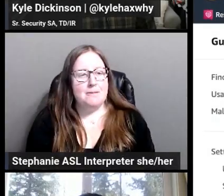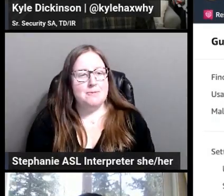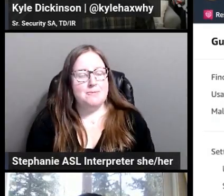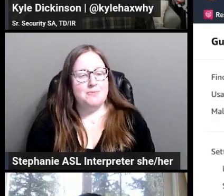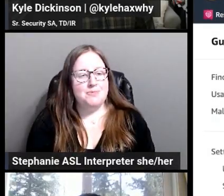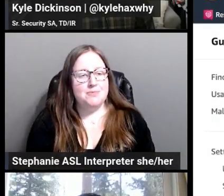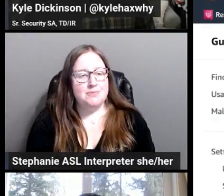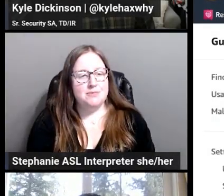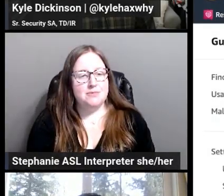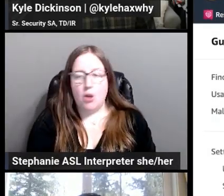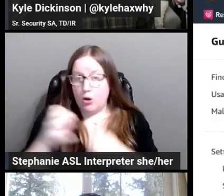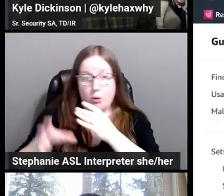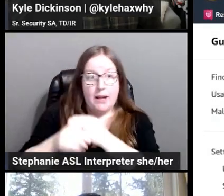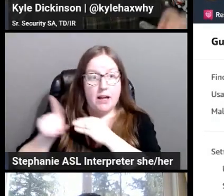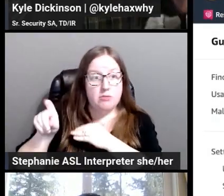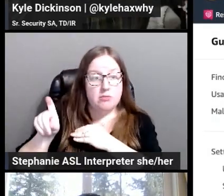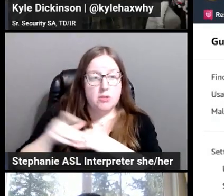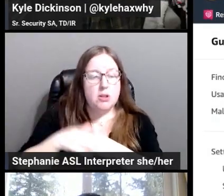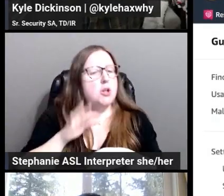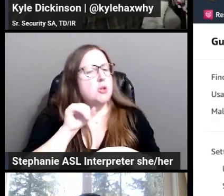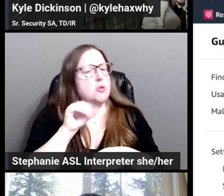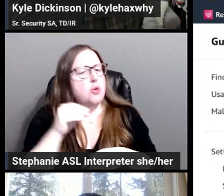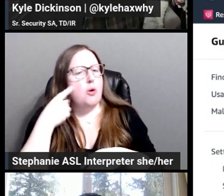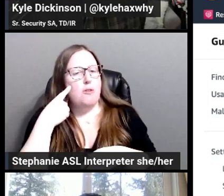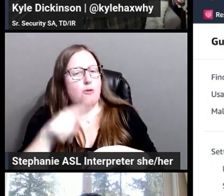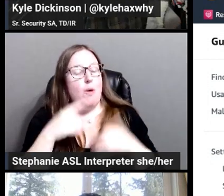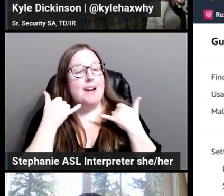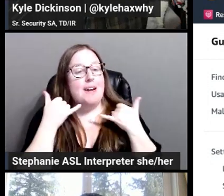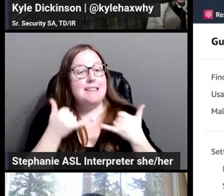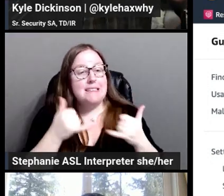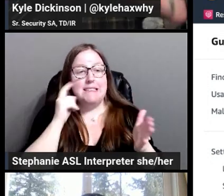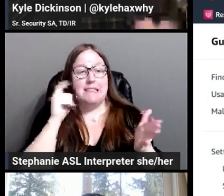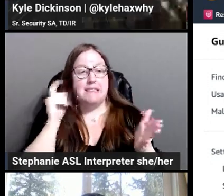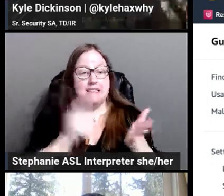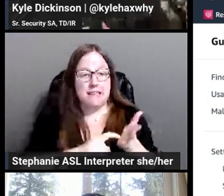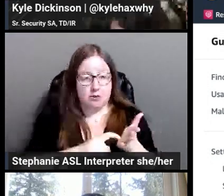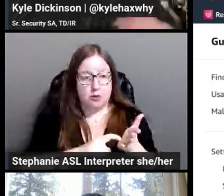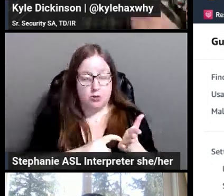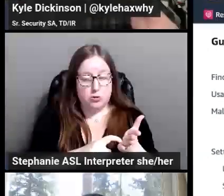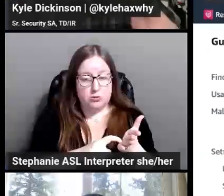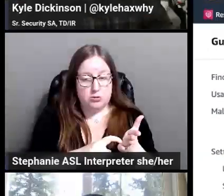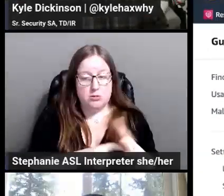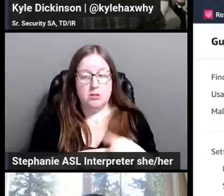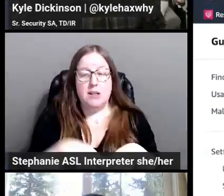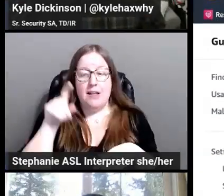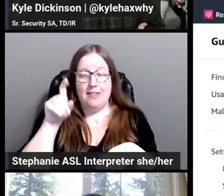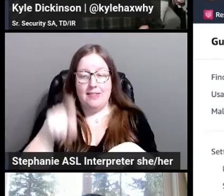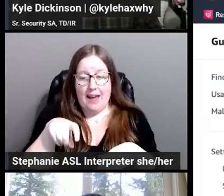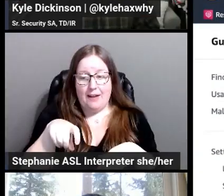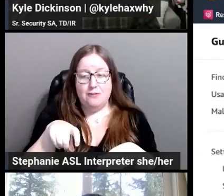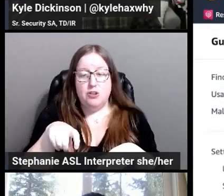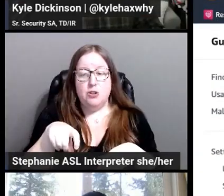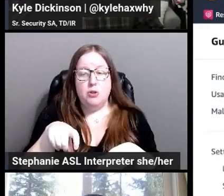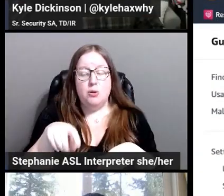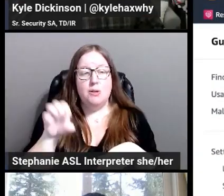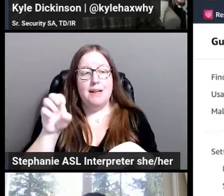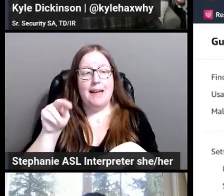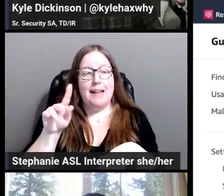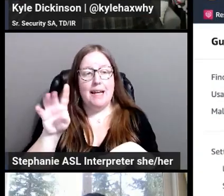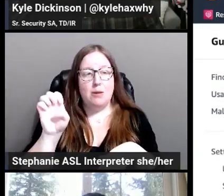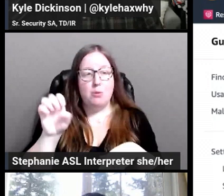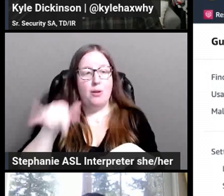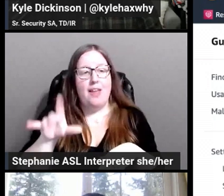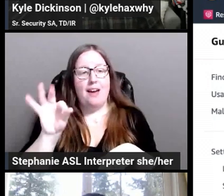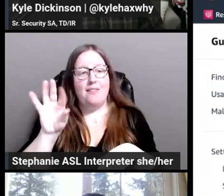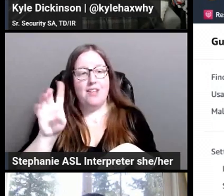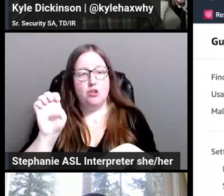Kyle, anything you want to add? So for existing detectors, they need to go in and enable this feature, right? Yes. Okay.